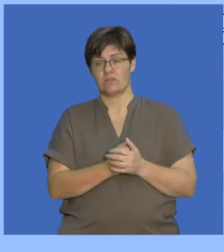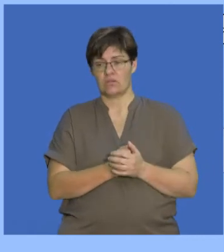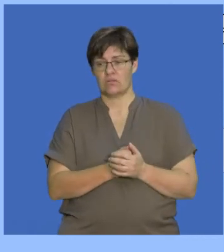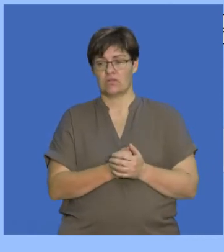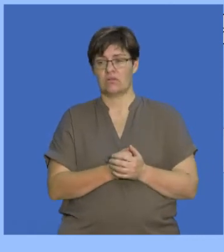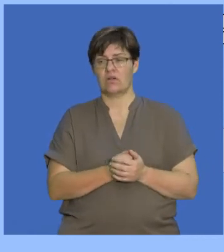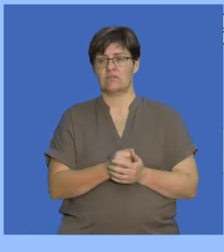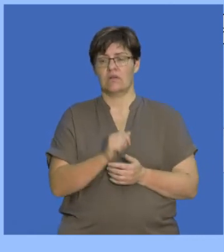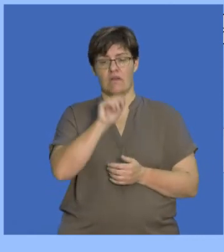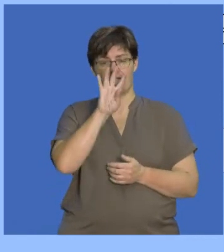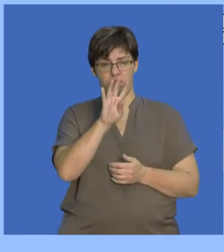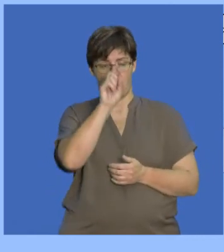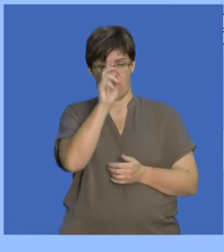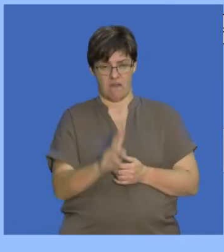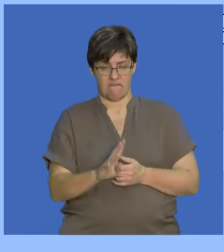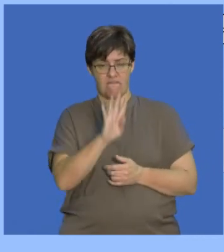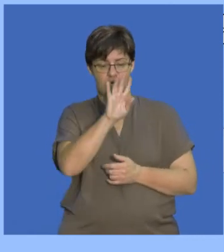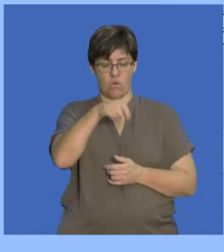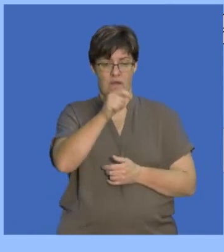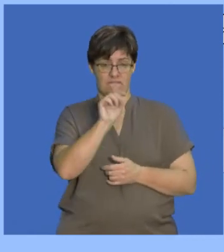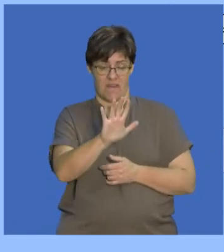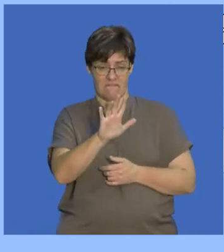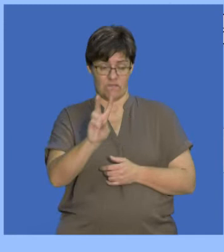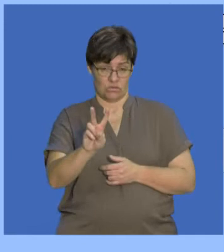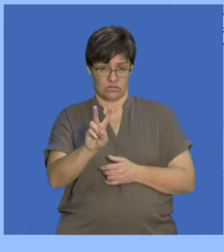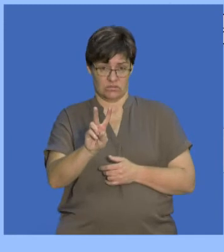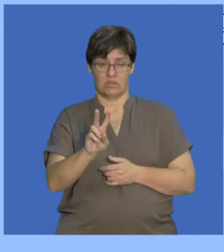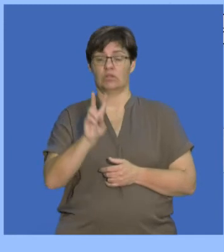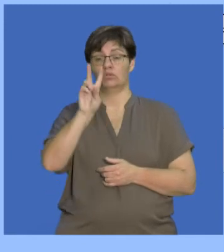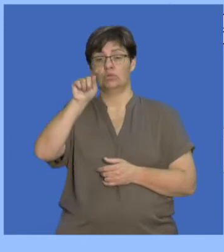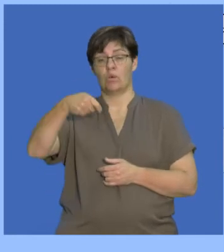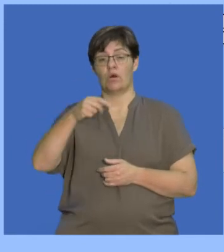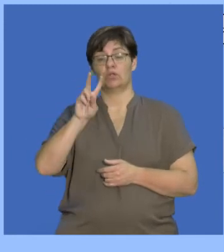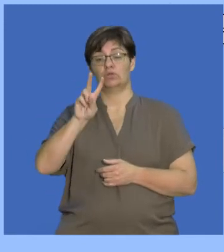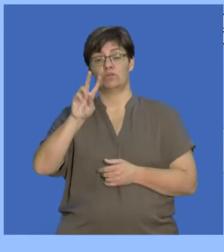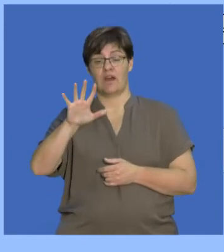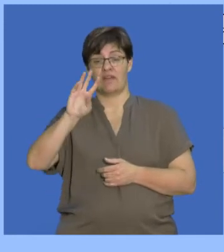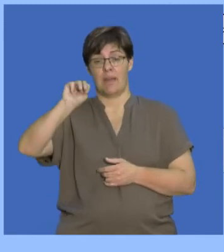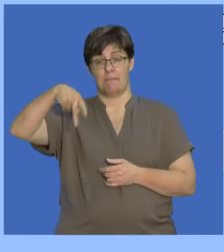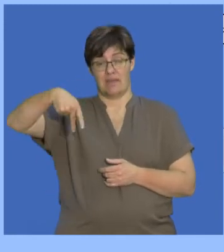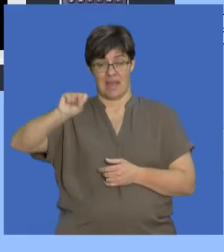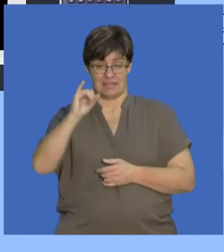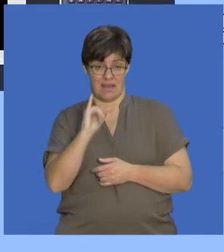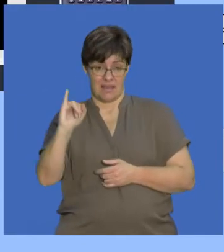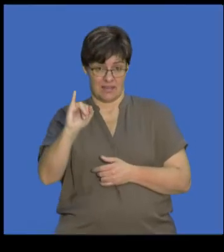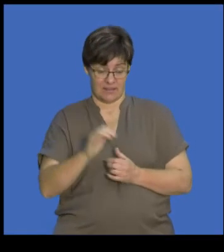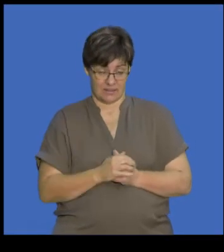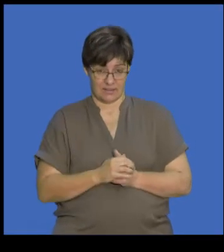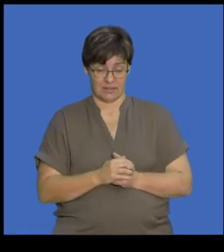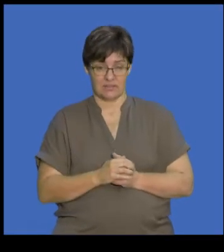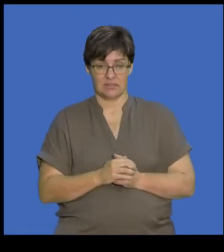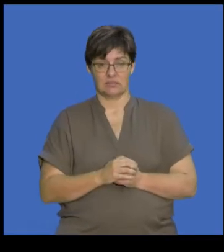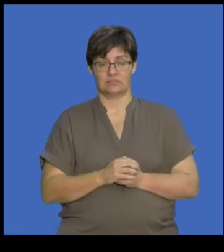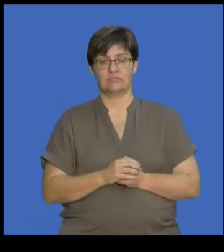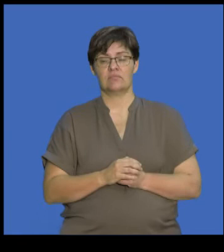4.5, which is 4.5. It corresponds to 2.25 amperes of current. Okay, let's populate our table very